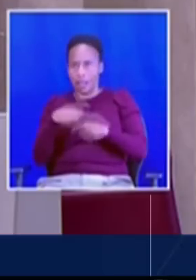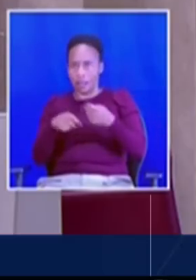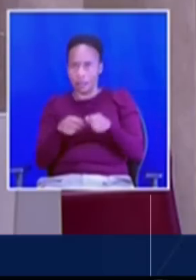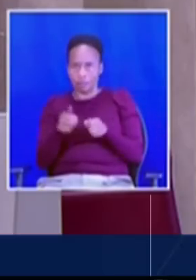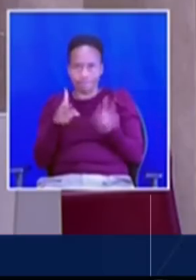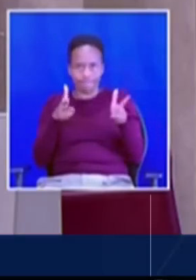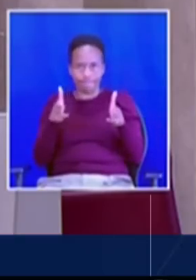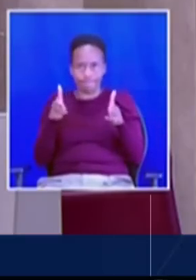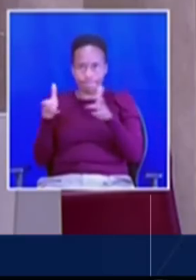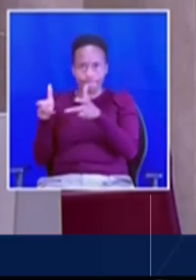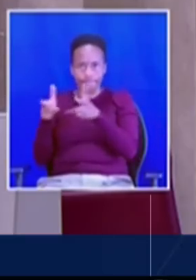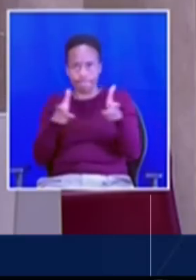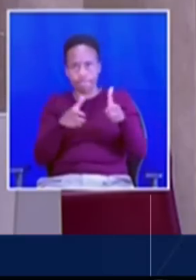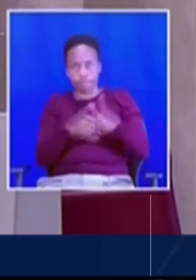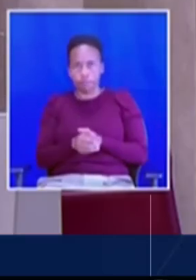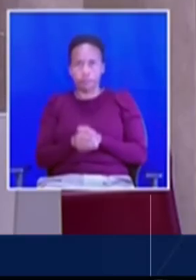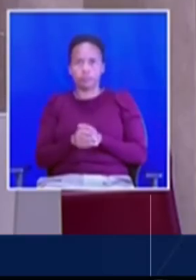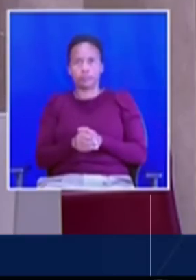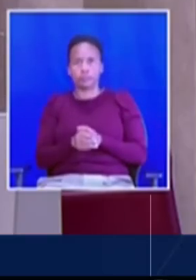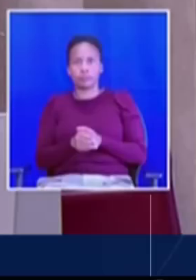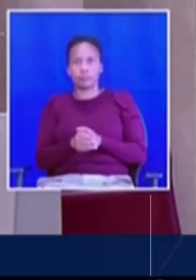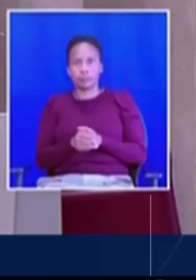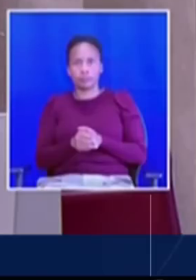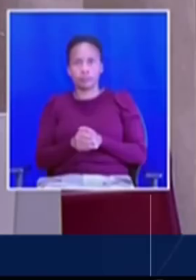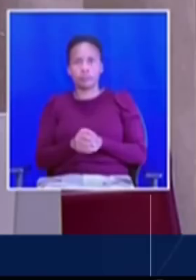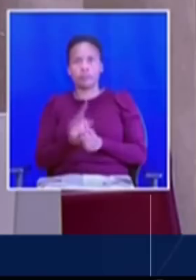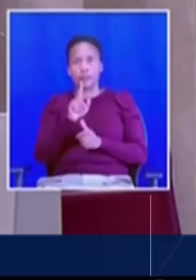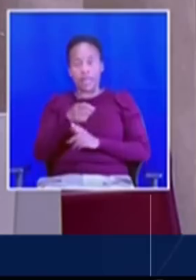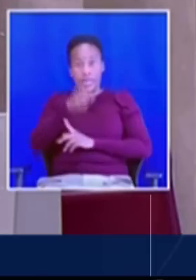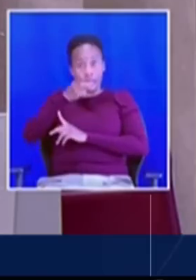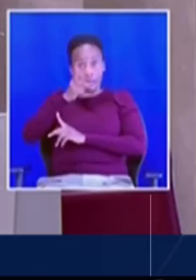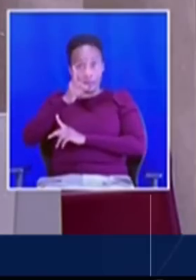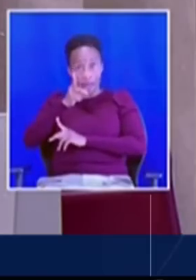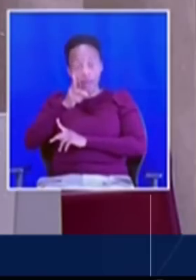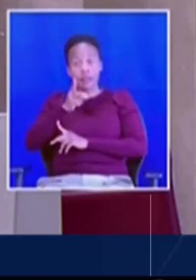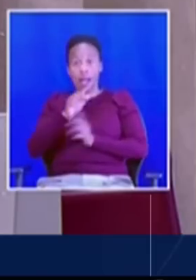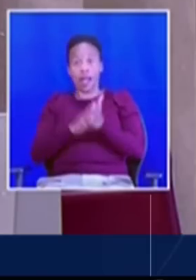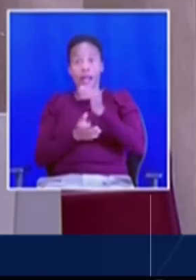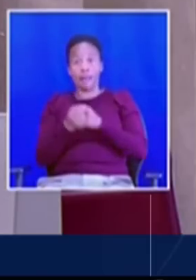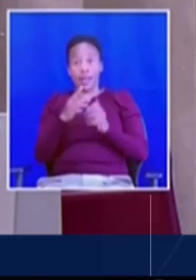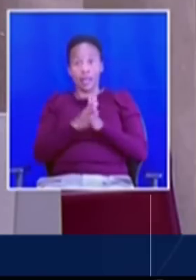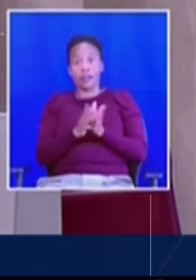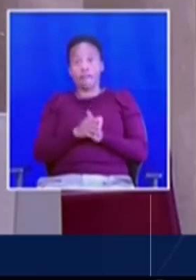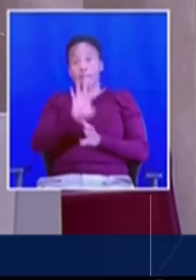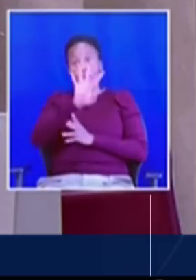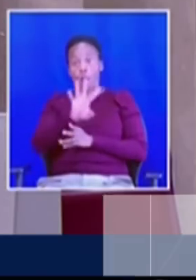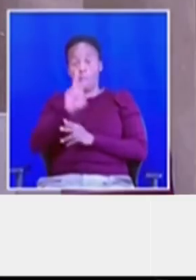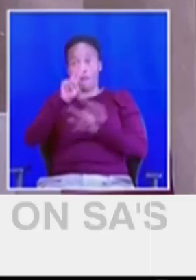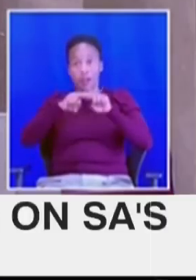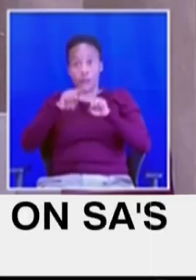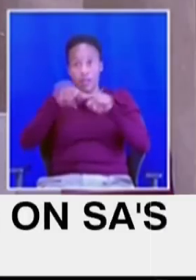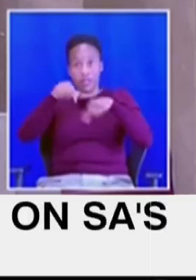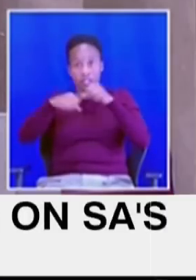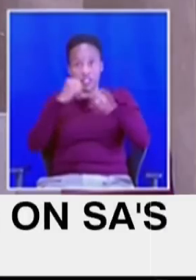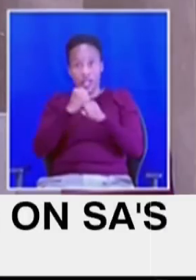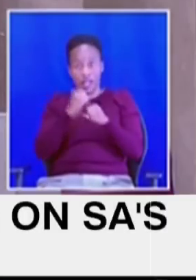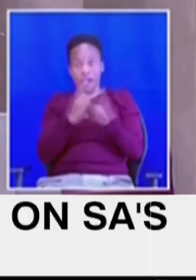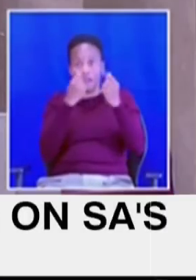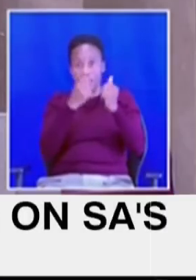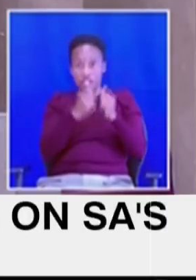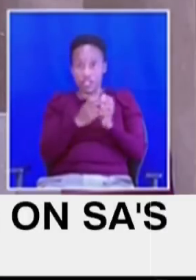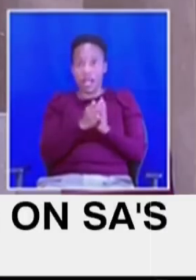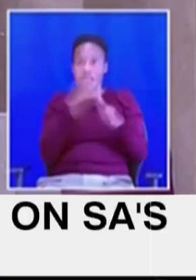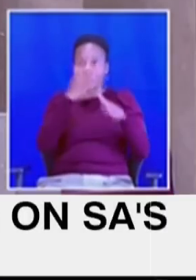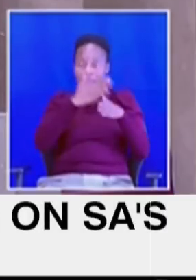During its plenary held on the 24th of February this year, the Financial Action Task Force grey-listed